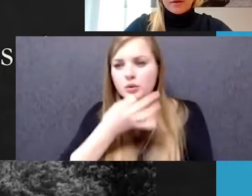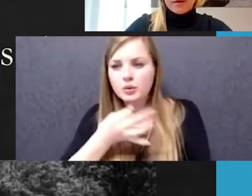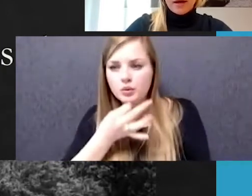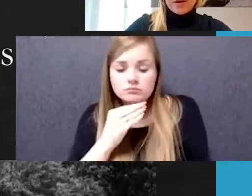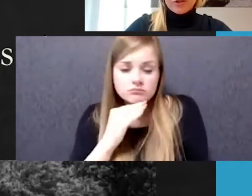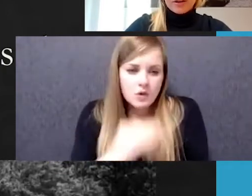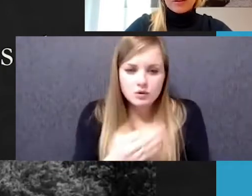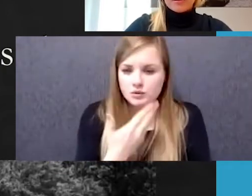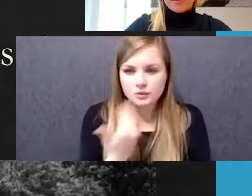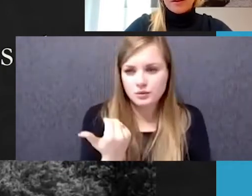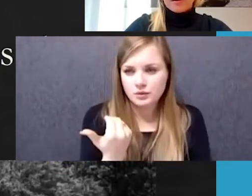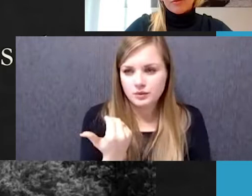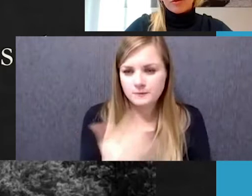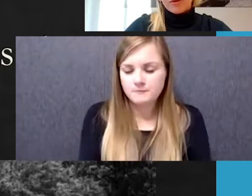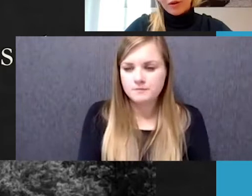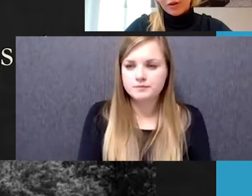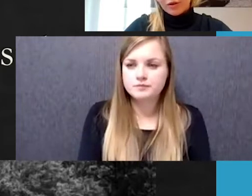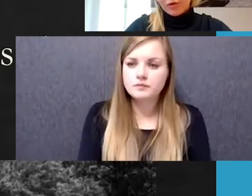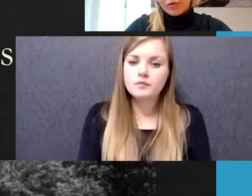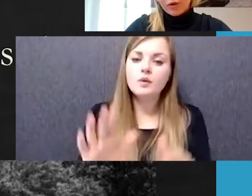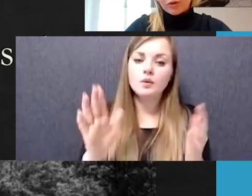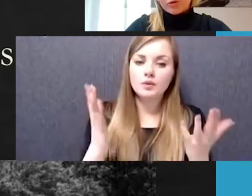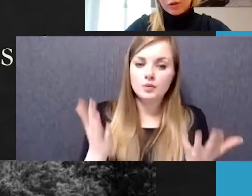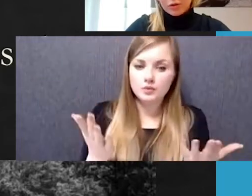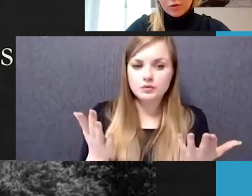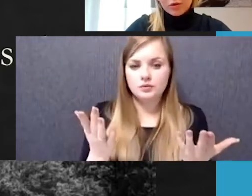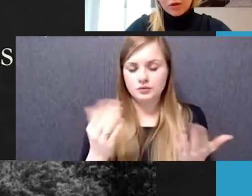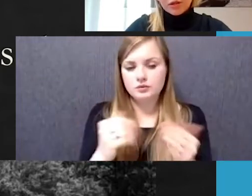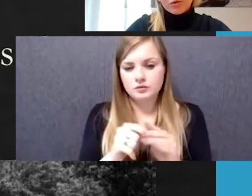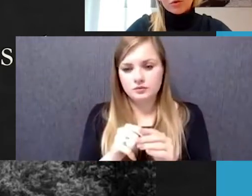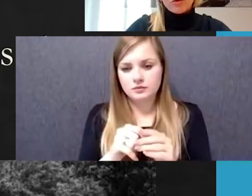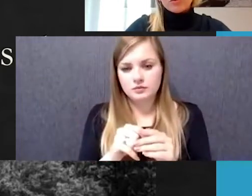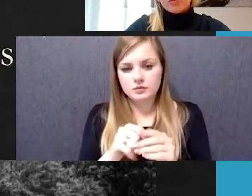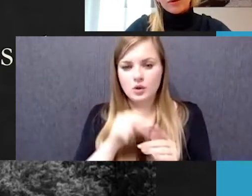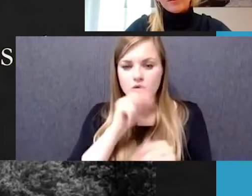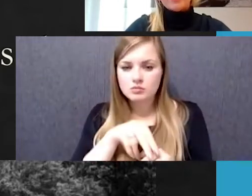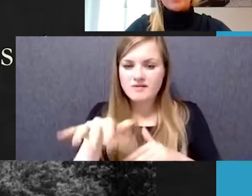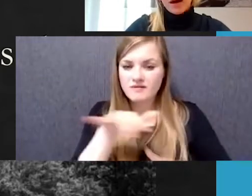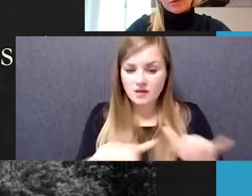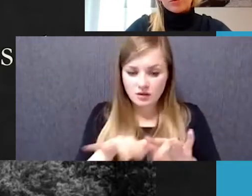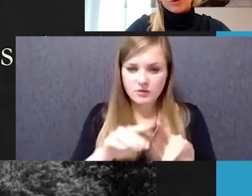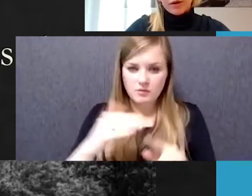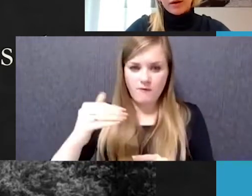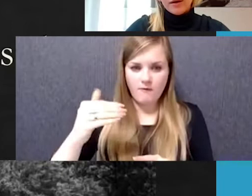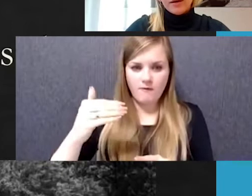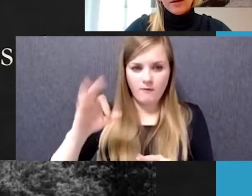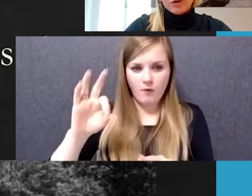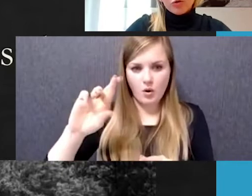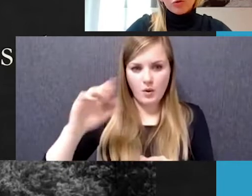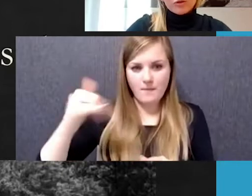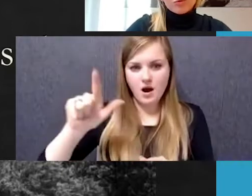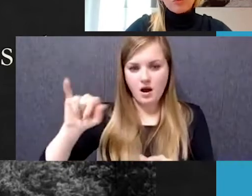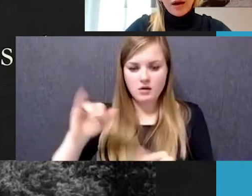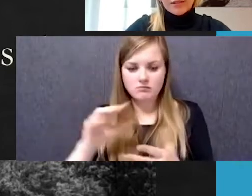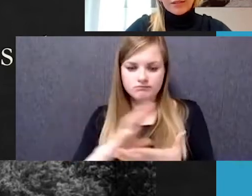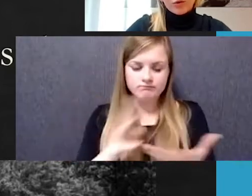to differentiate when it is considered a crime and when it is not considered a crime are not there.